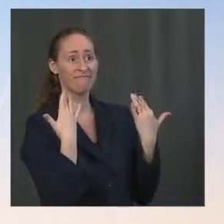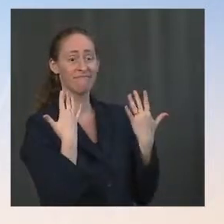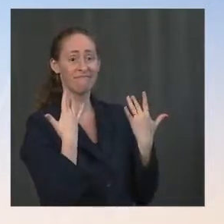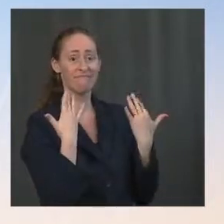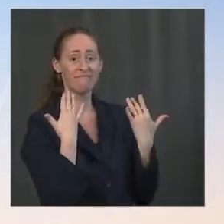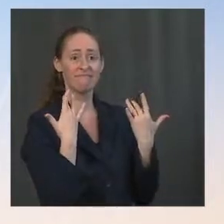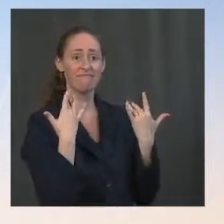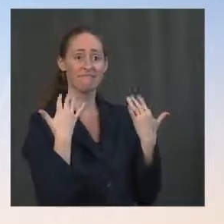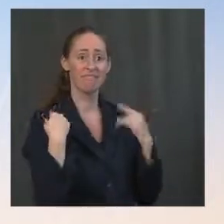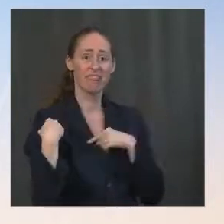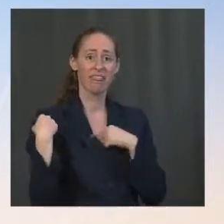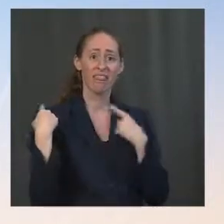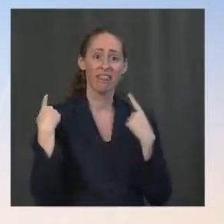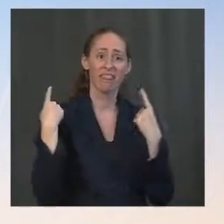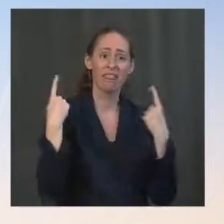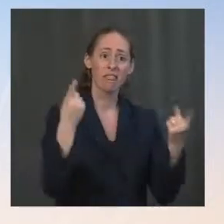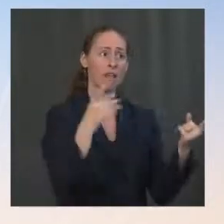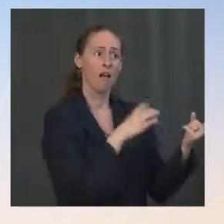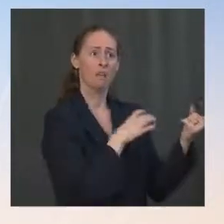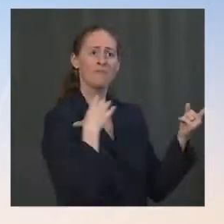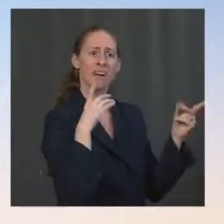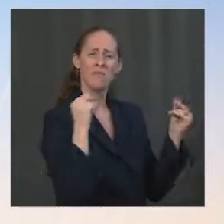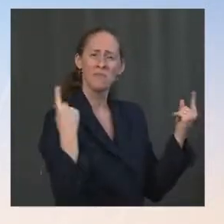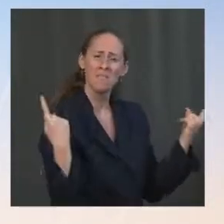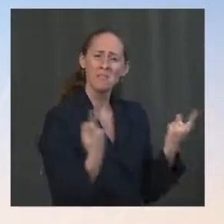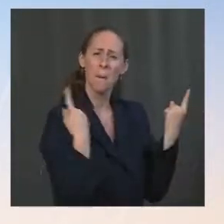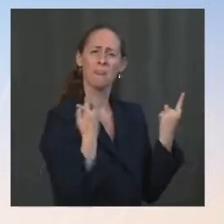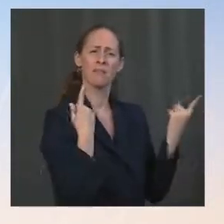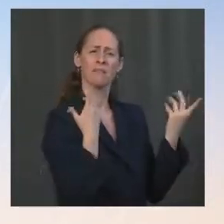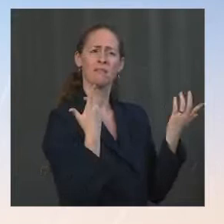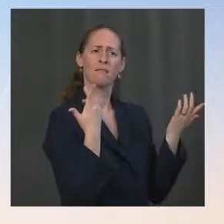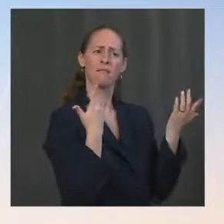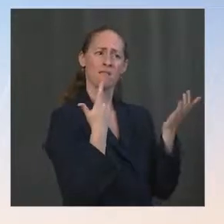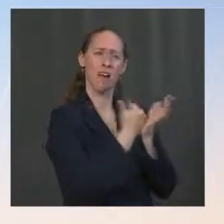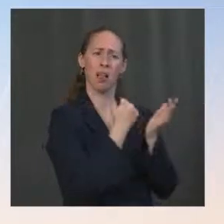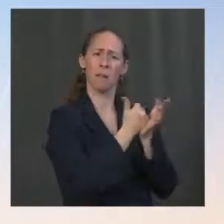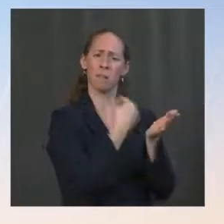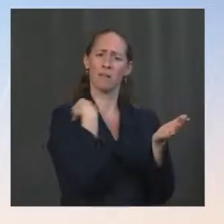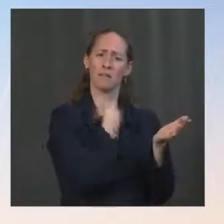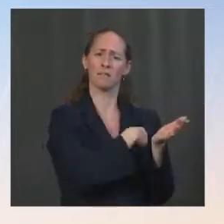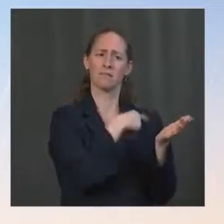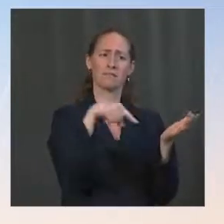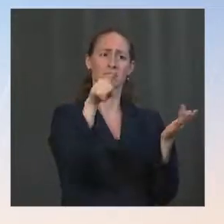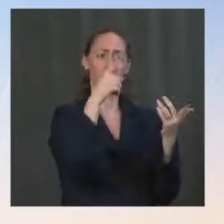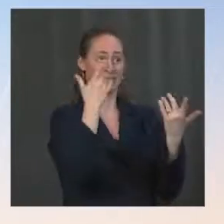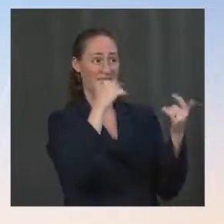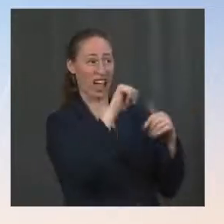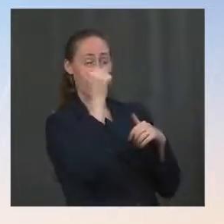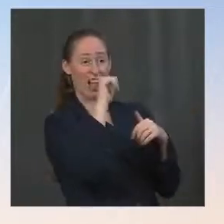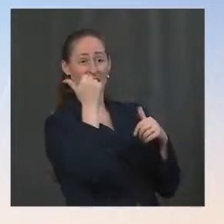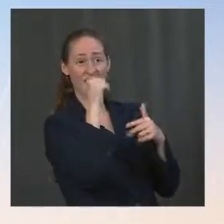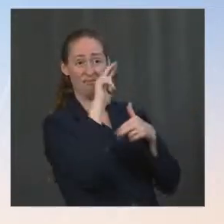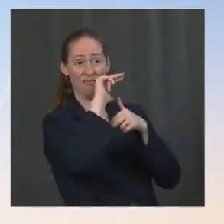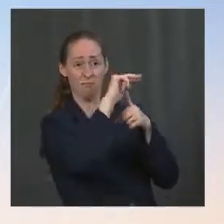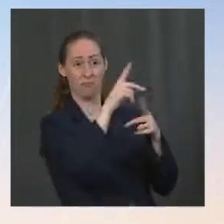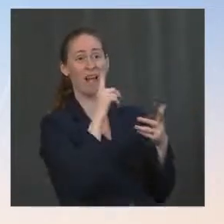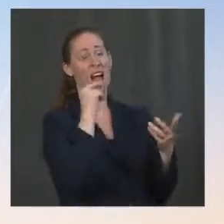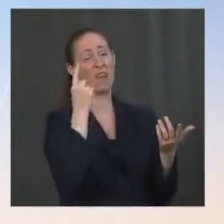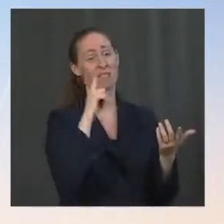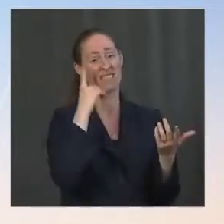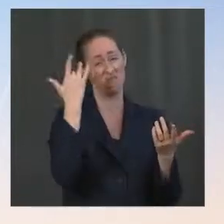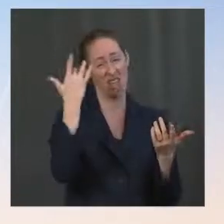And with this latest storm coming, why should Louisianans trust that the Biden administration will be there to back them up if it's just